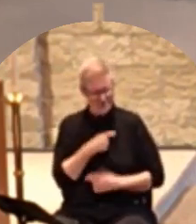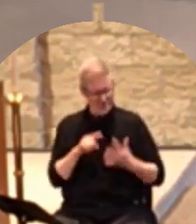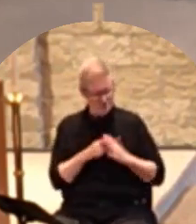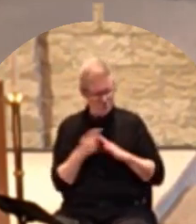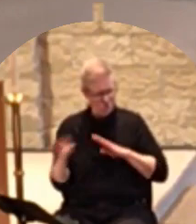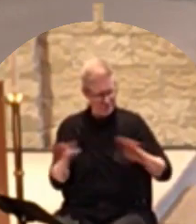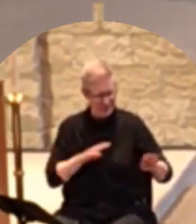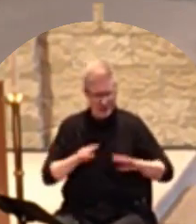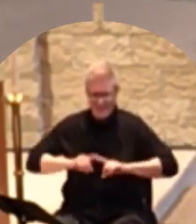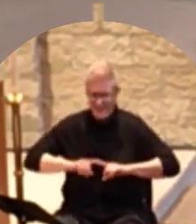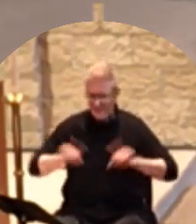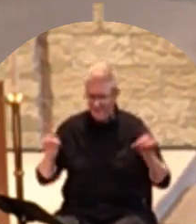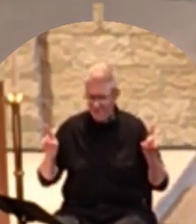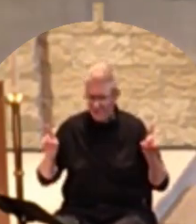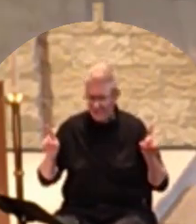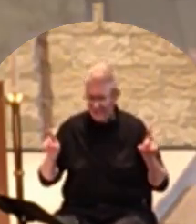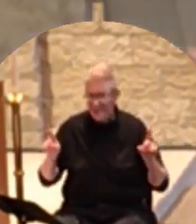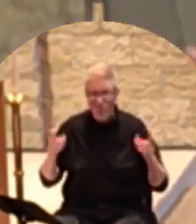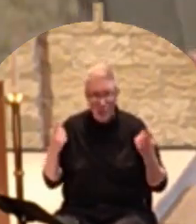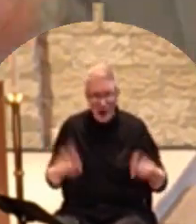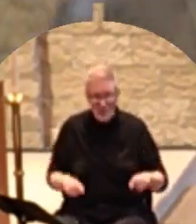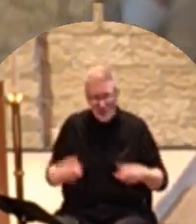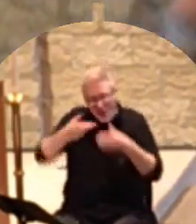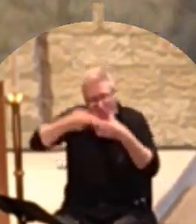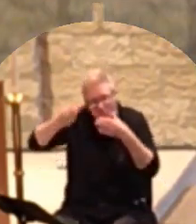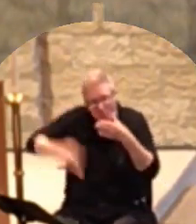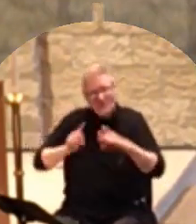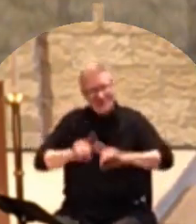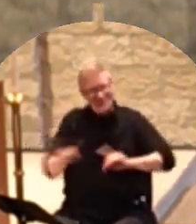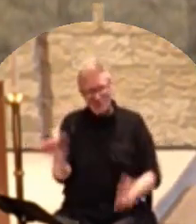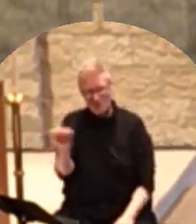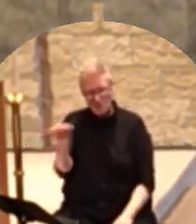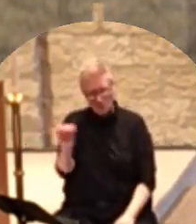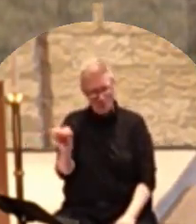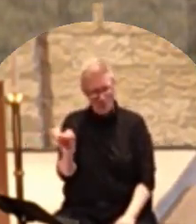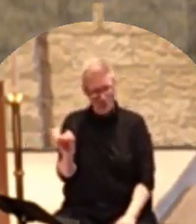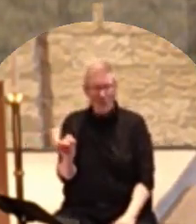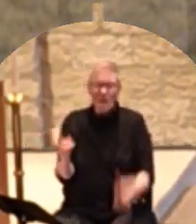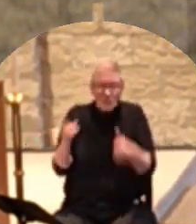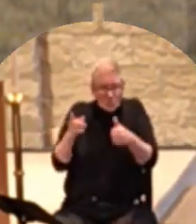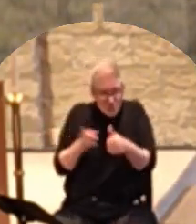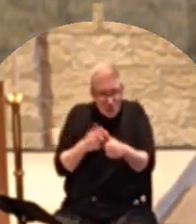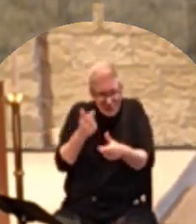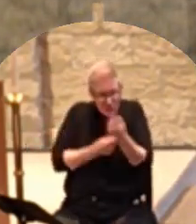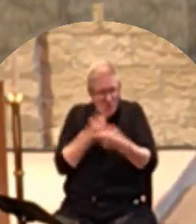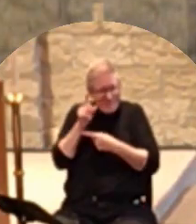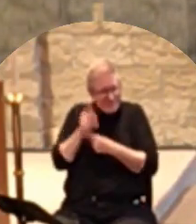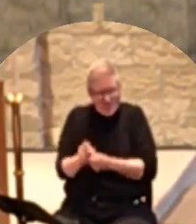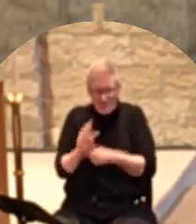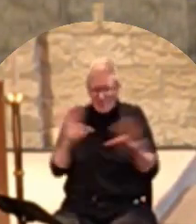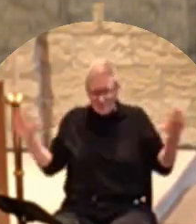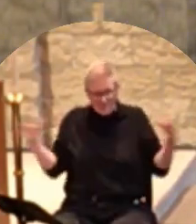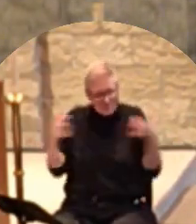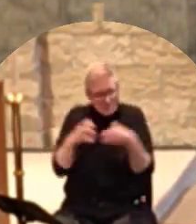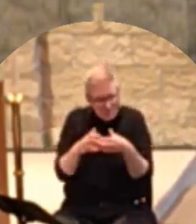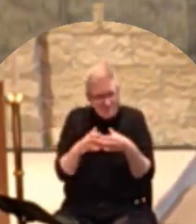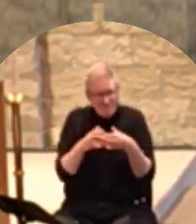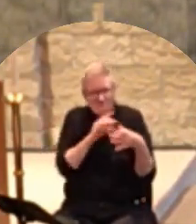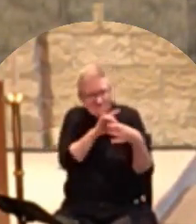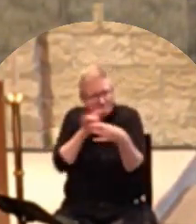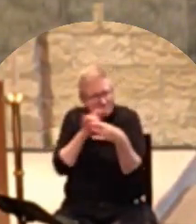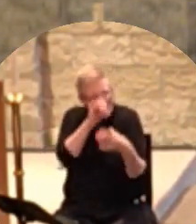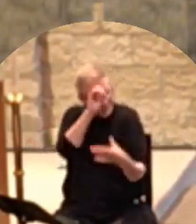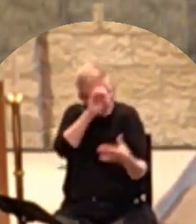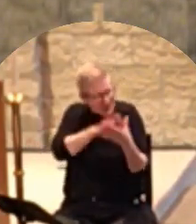the outcome will be different. So we all must come together, believing those things that are positive in